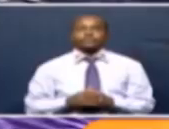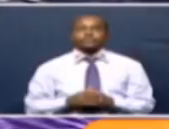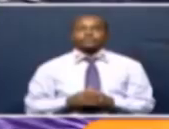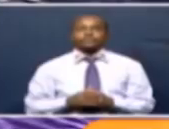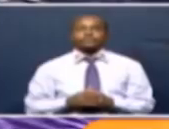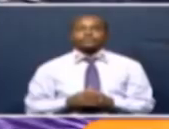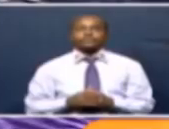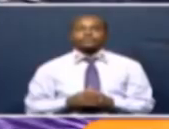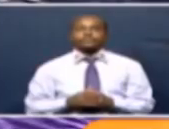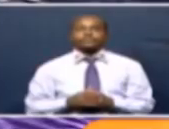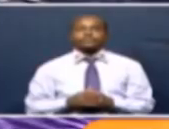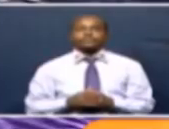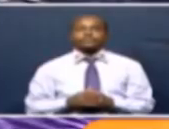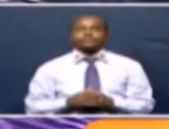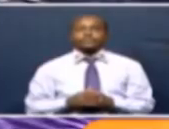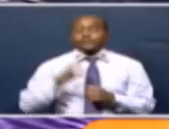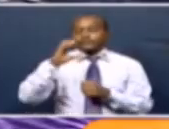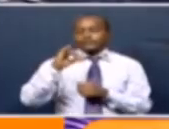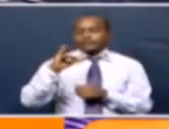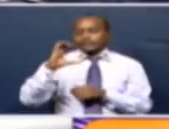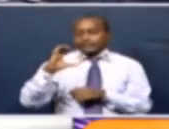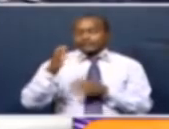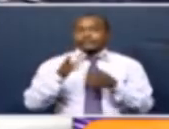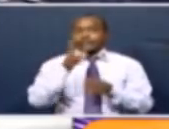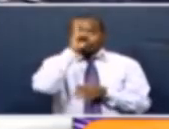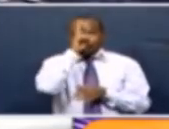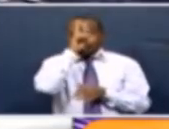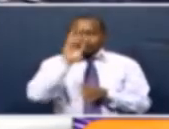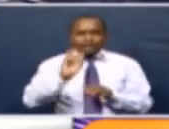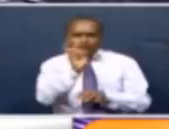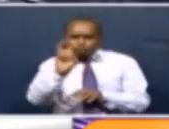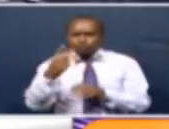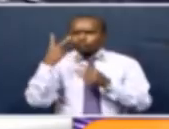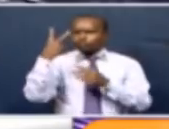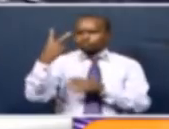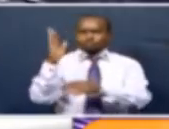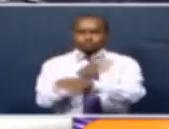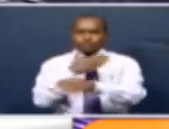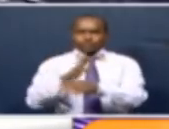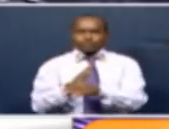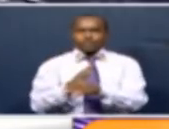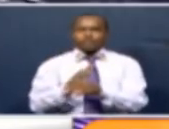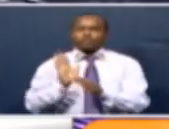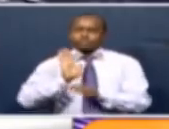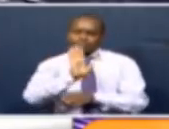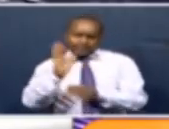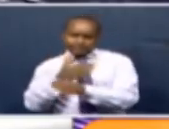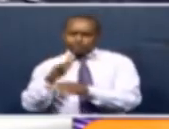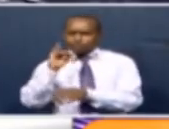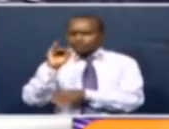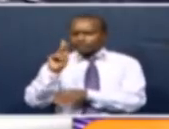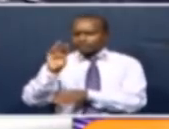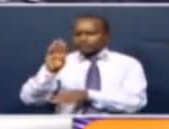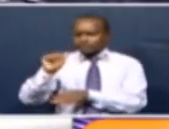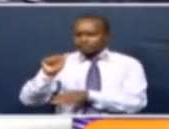Now, the Cohesion Commission says police are looking for two musicians whose song, Ikamba, has been condemned